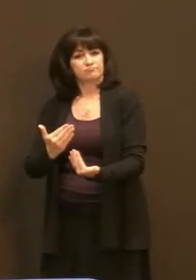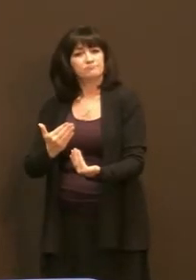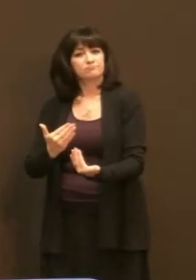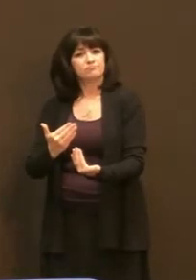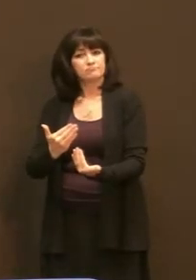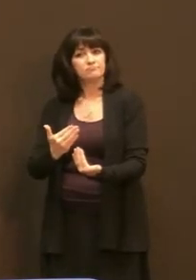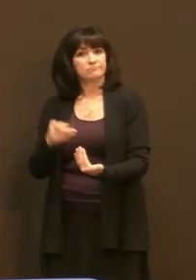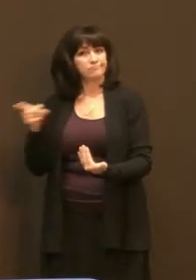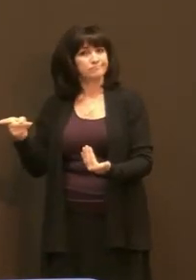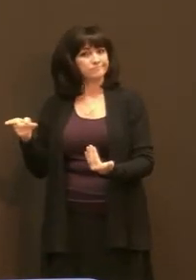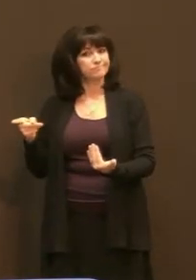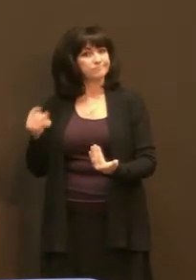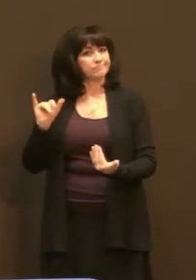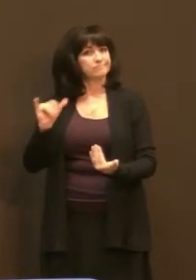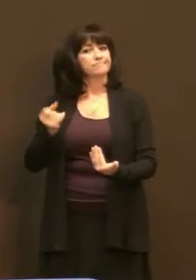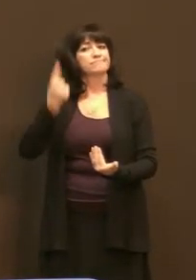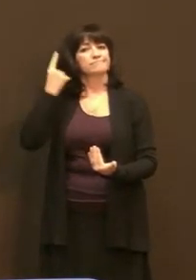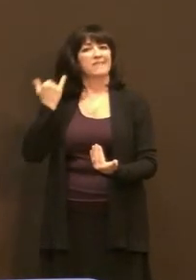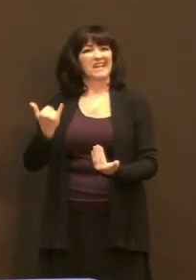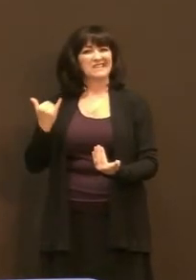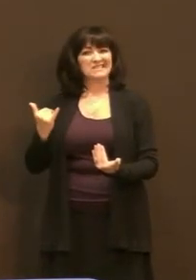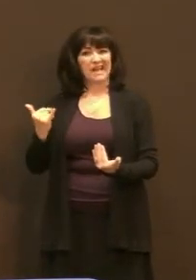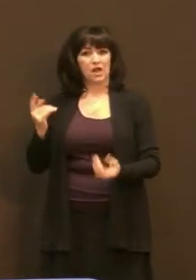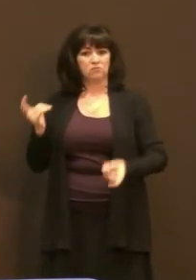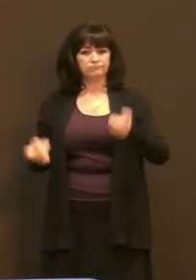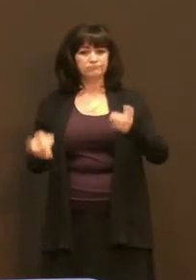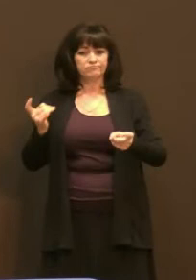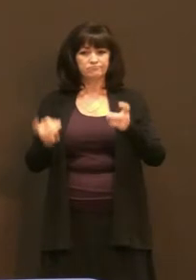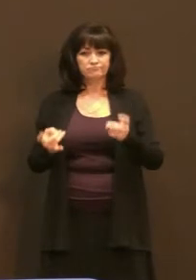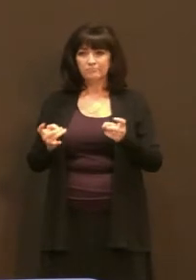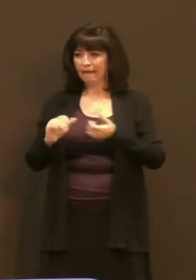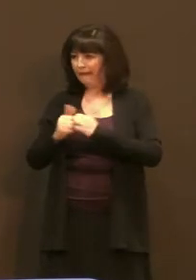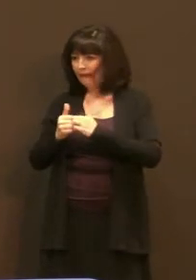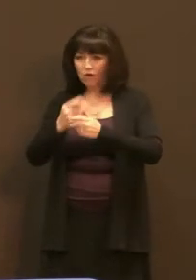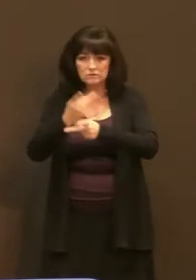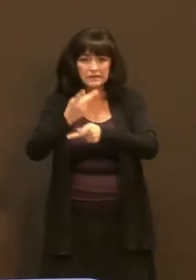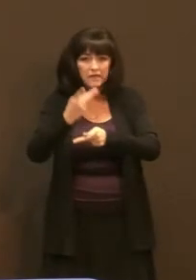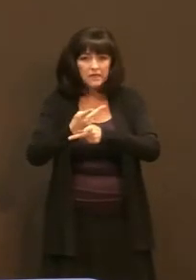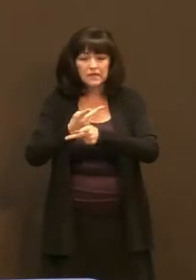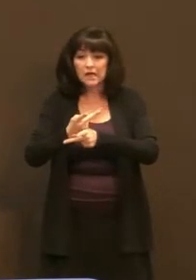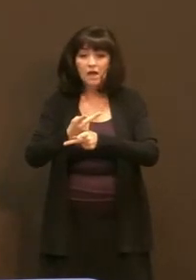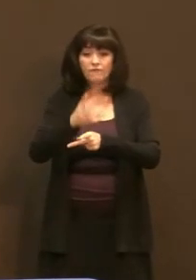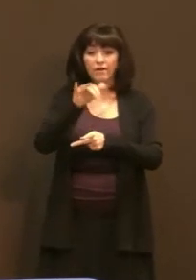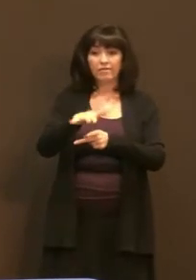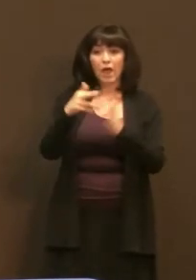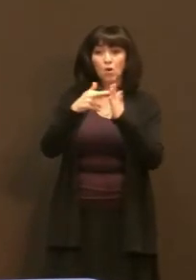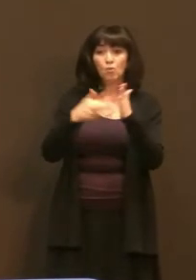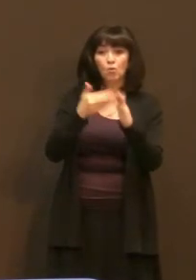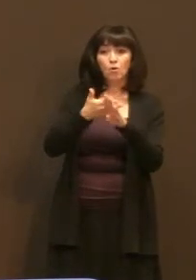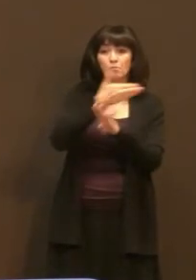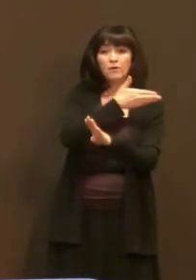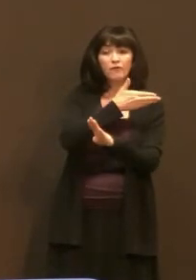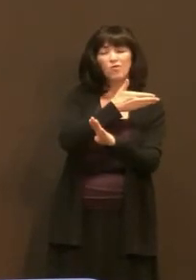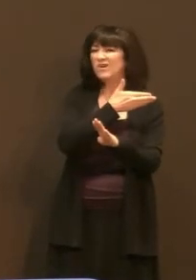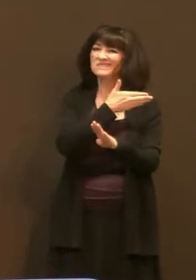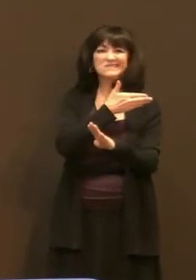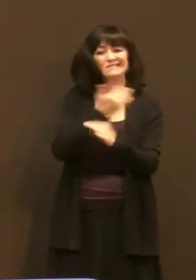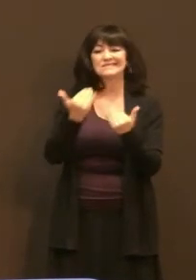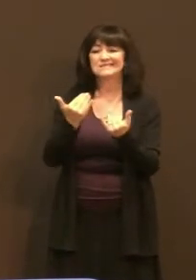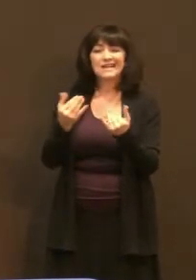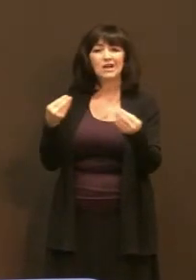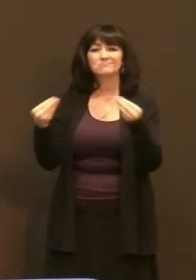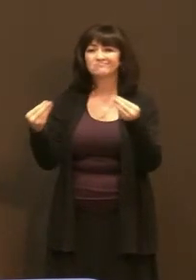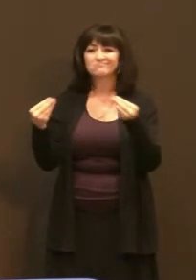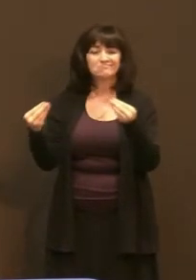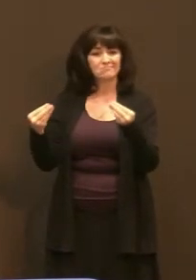to adapt to the situation that we are in. As we know, we have seen now 130 staff and